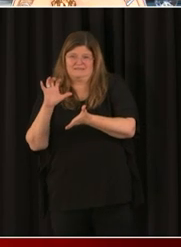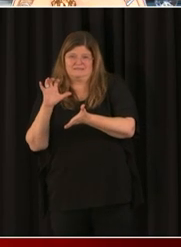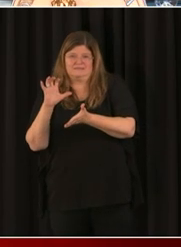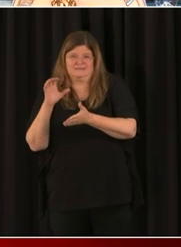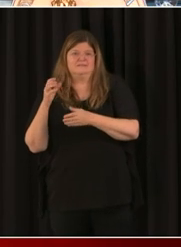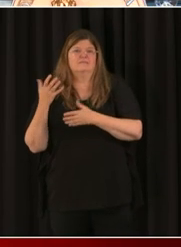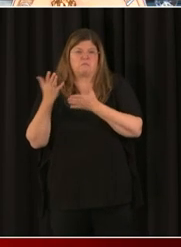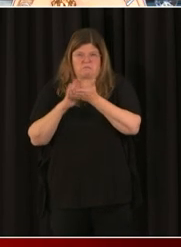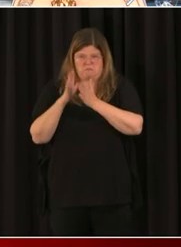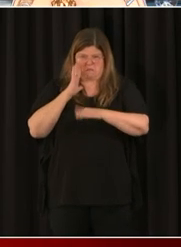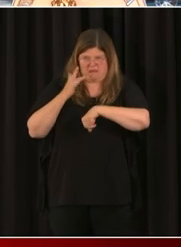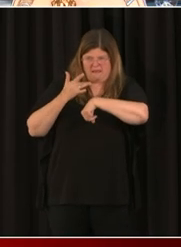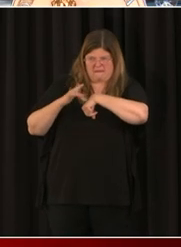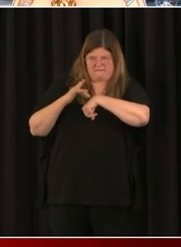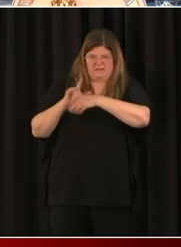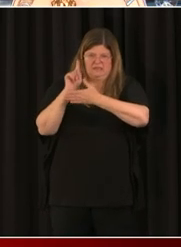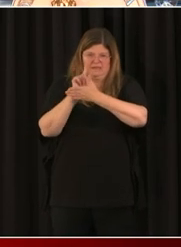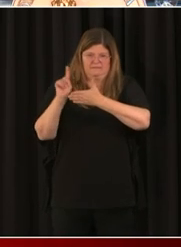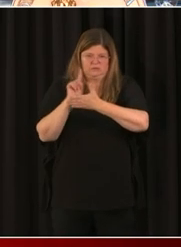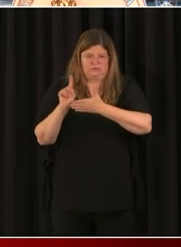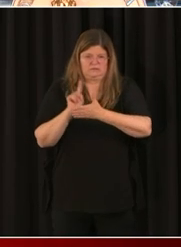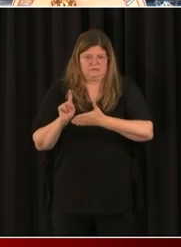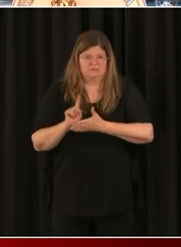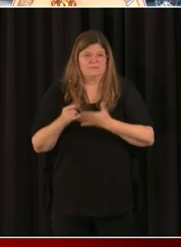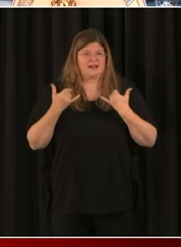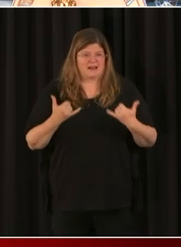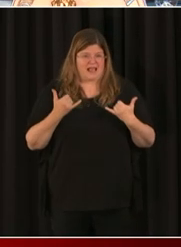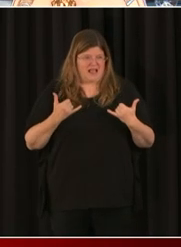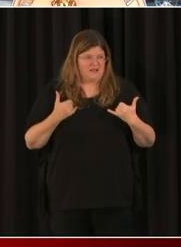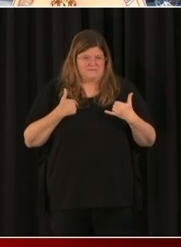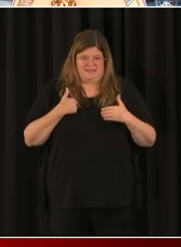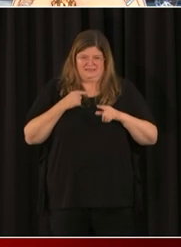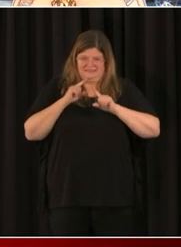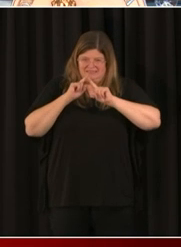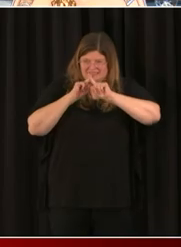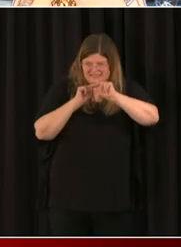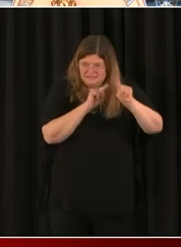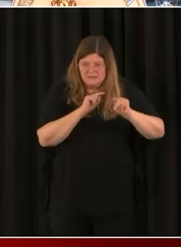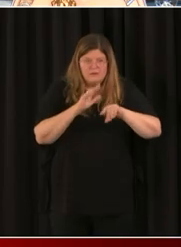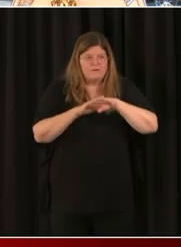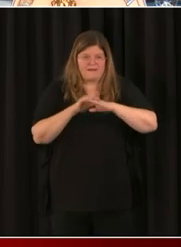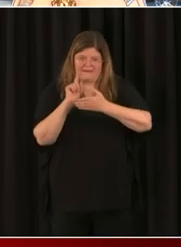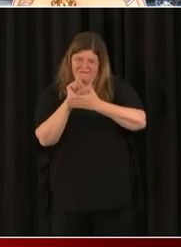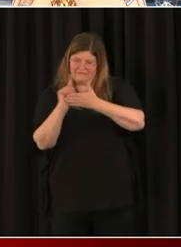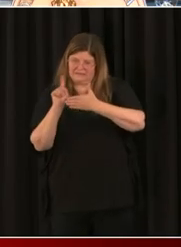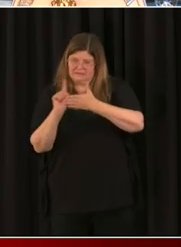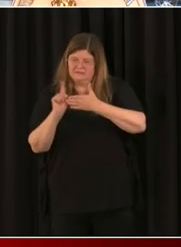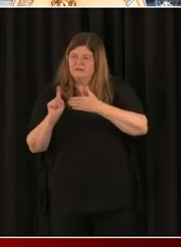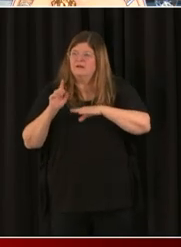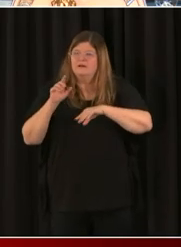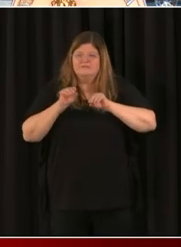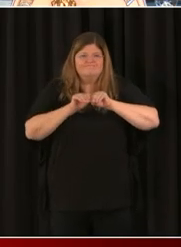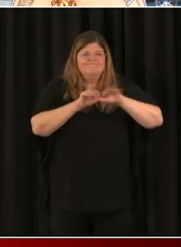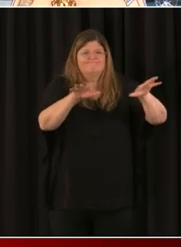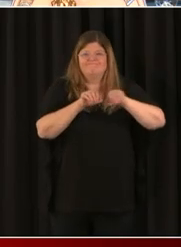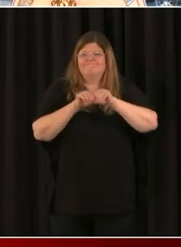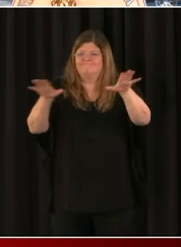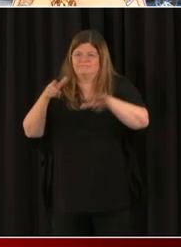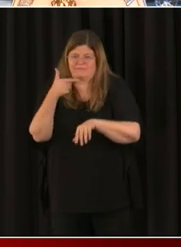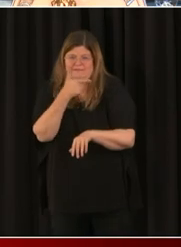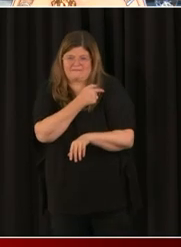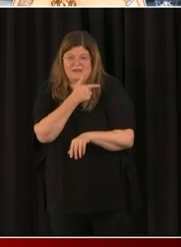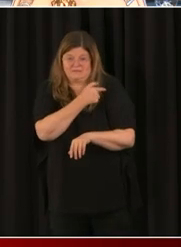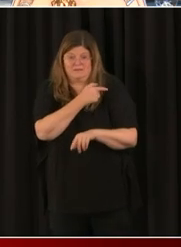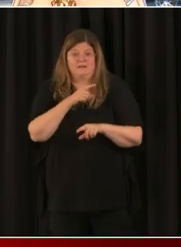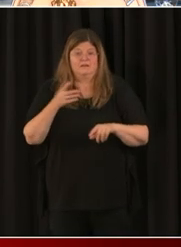want to point out that we have started weekly reporting of this vaccine distribution. It's not